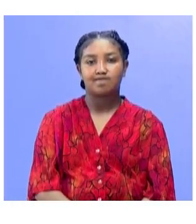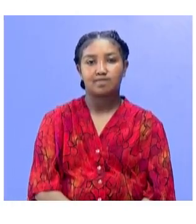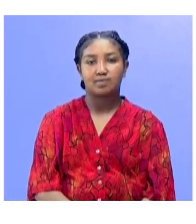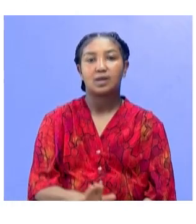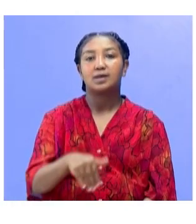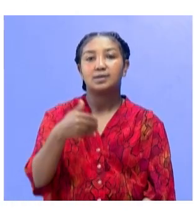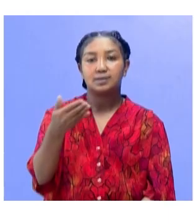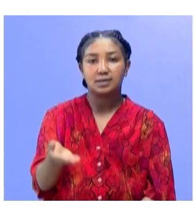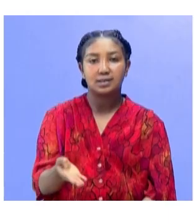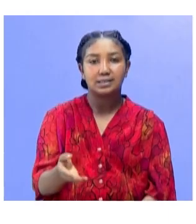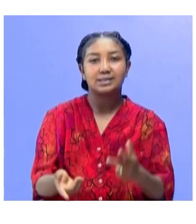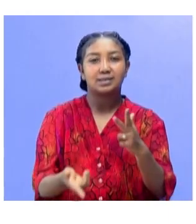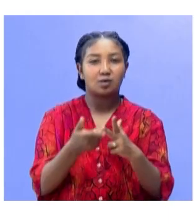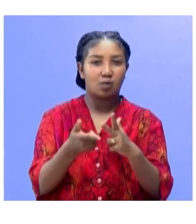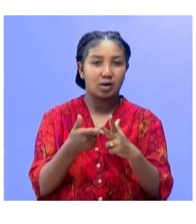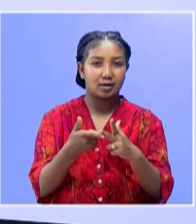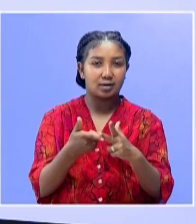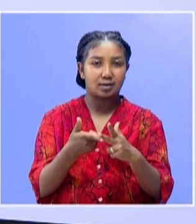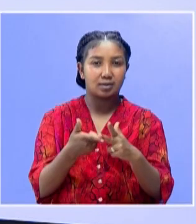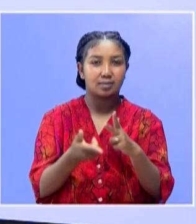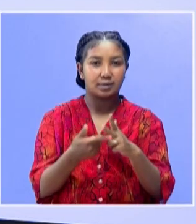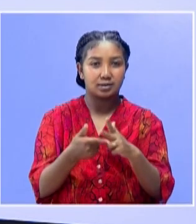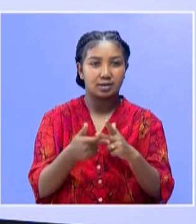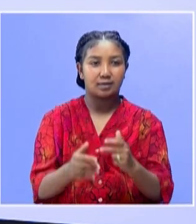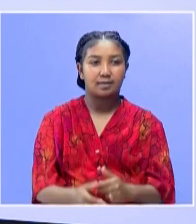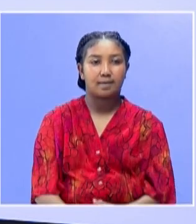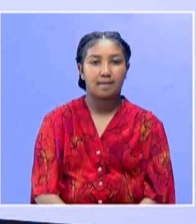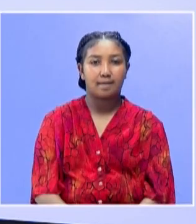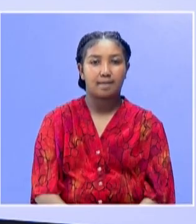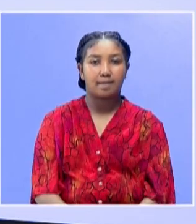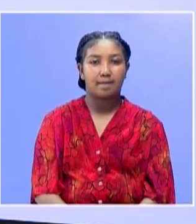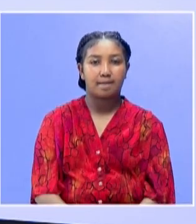Then the third one, number 3, yeah?